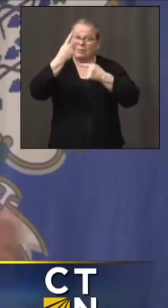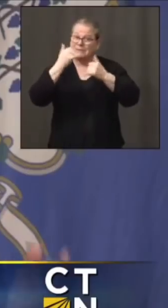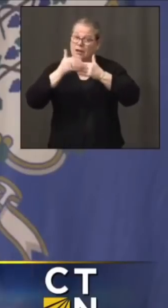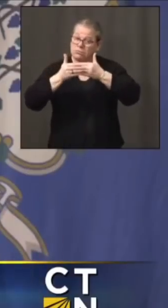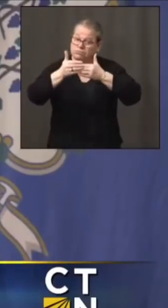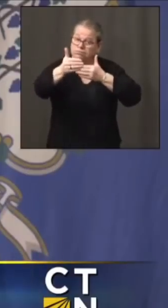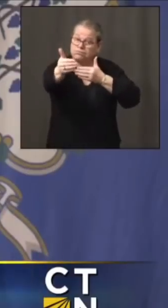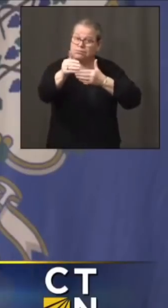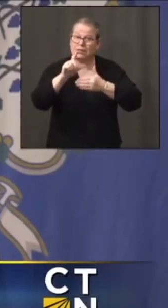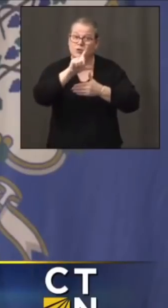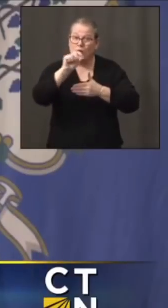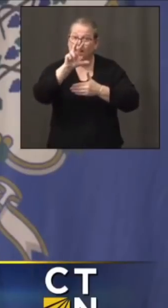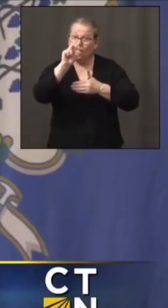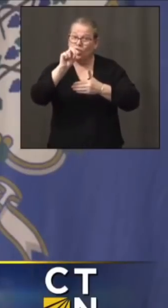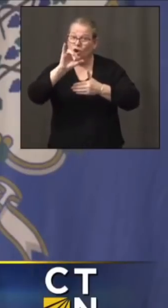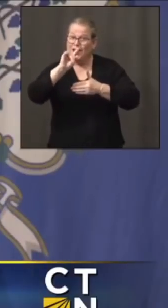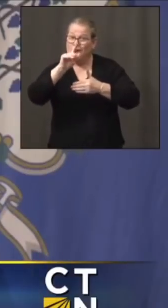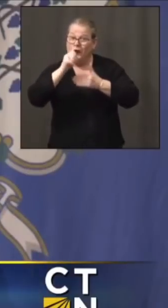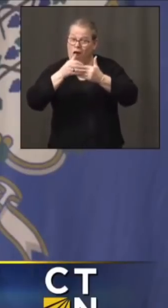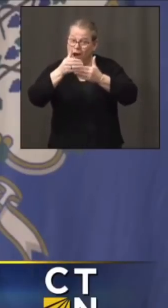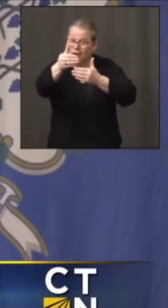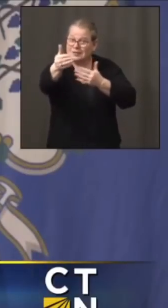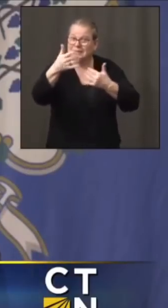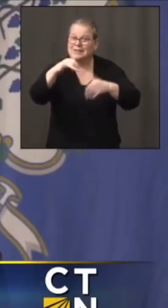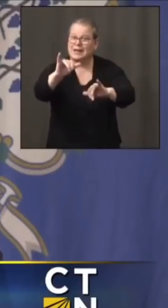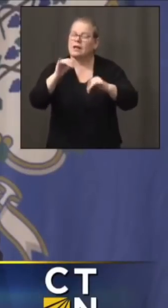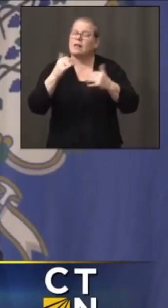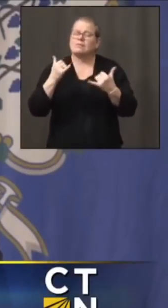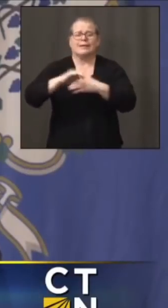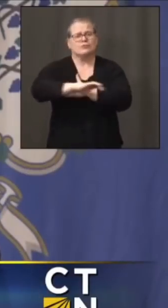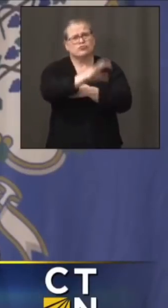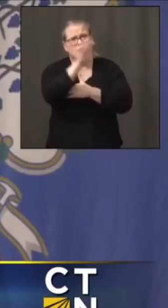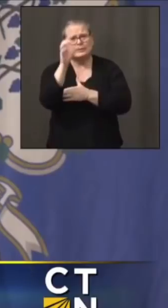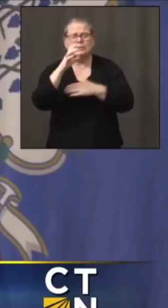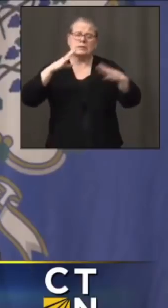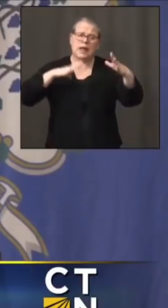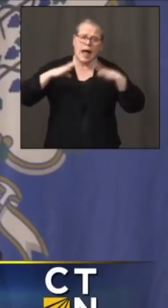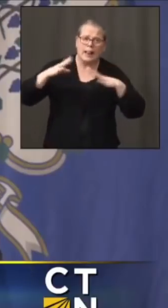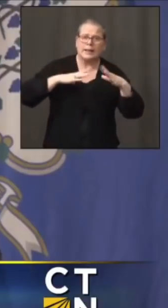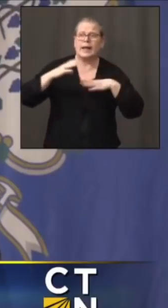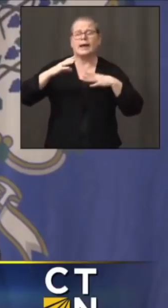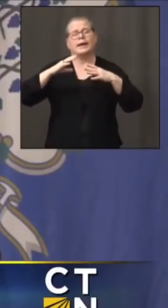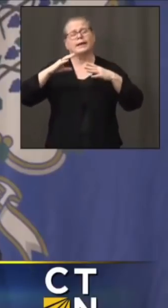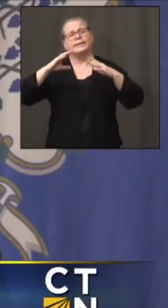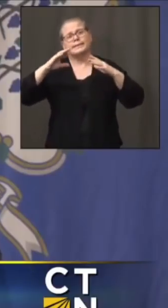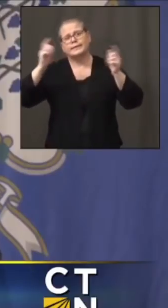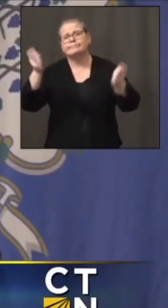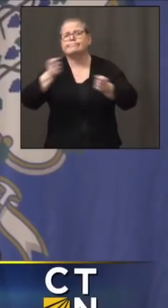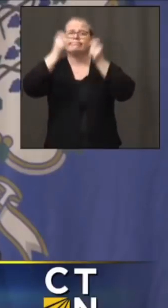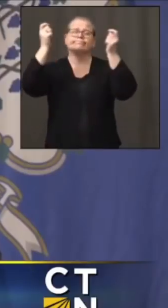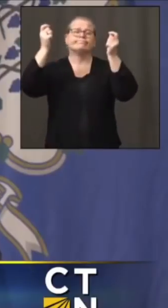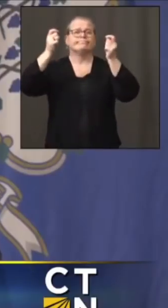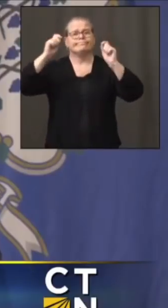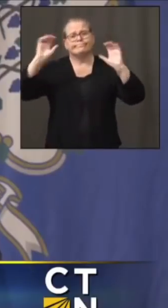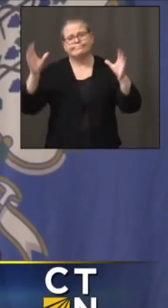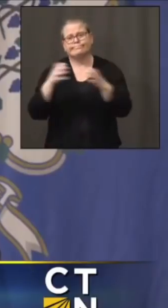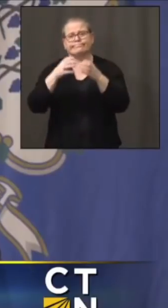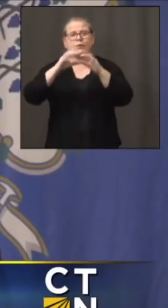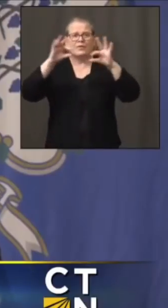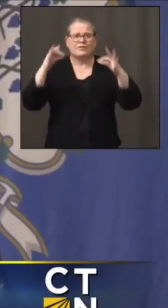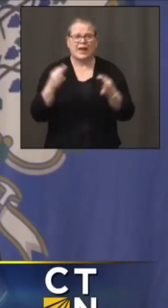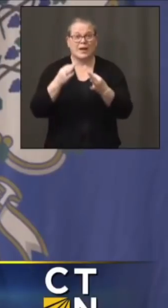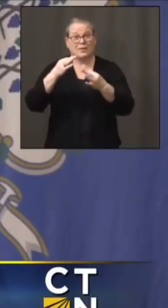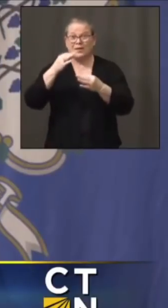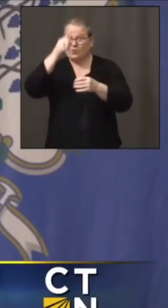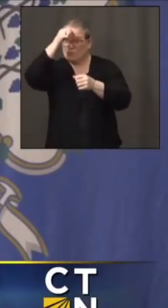the holidays and the family. We don't need another surge like we had a bit after Thanksgiving. So I want